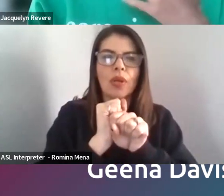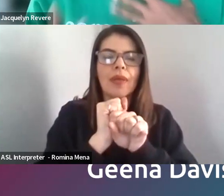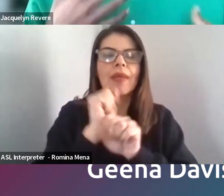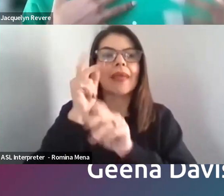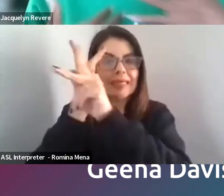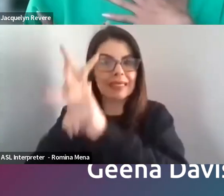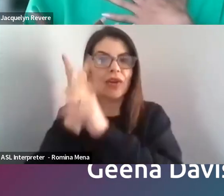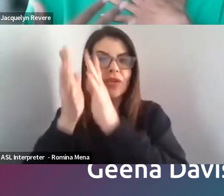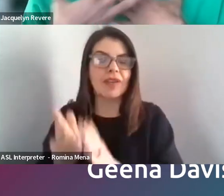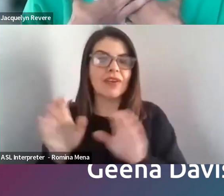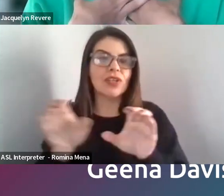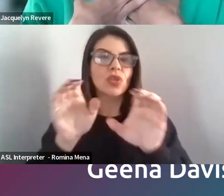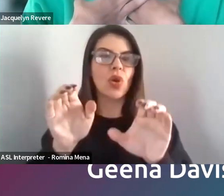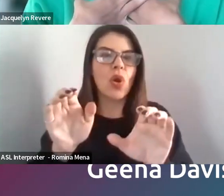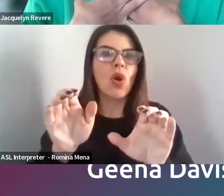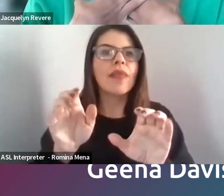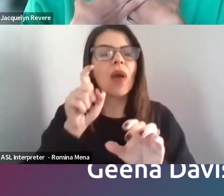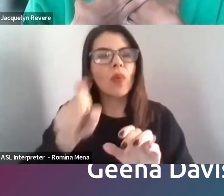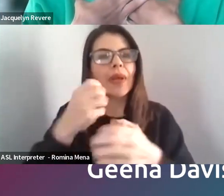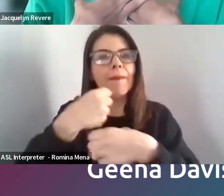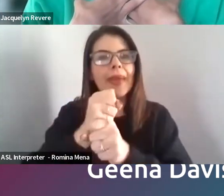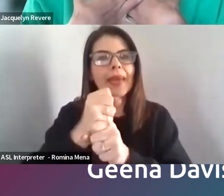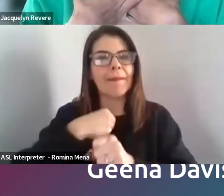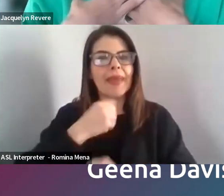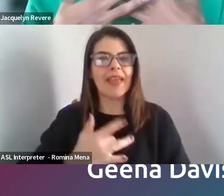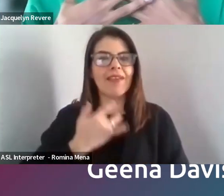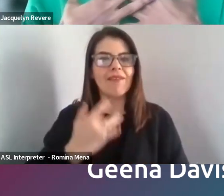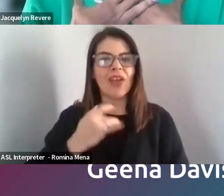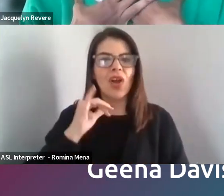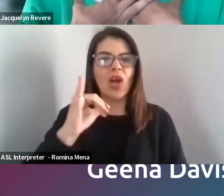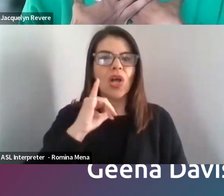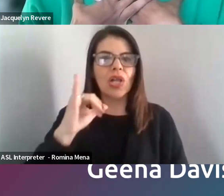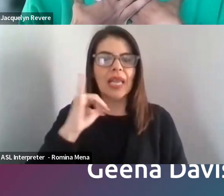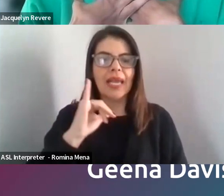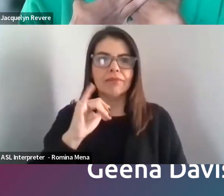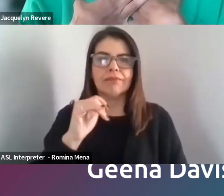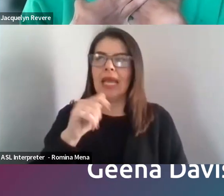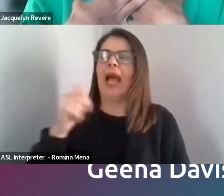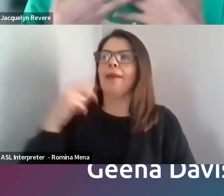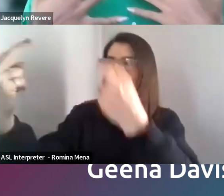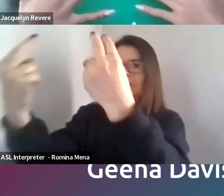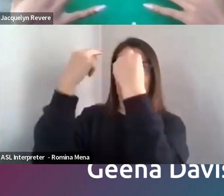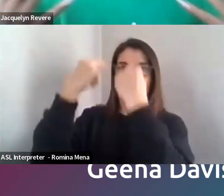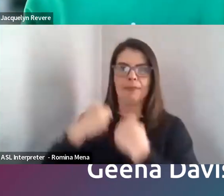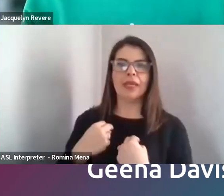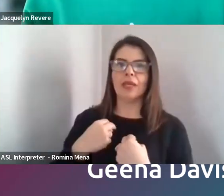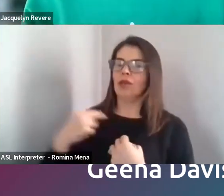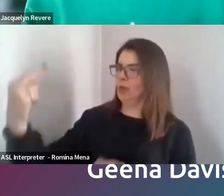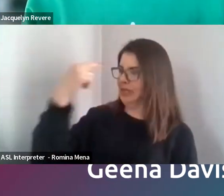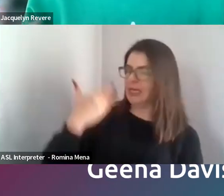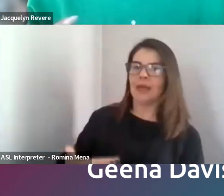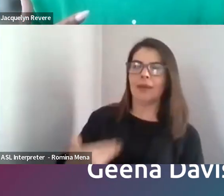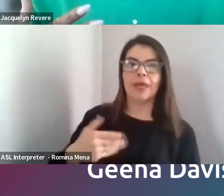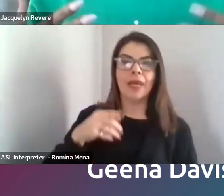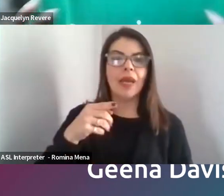do would have made me feel like someone sees me. You